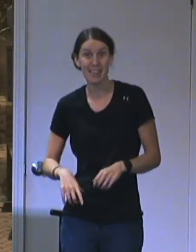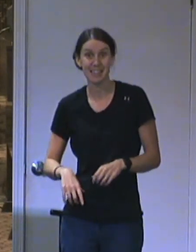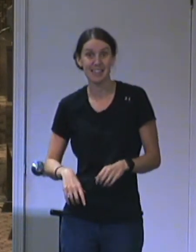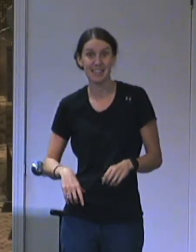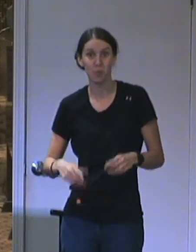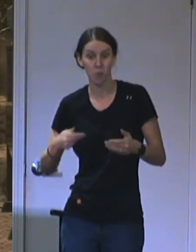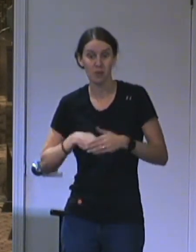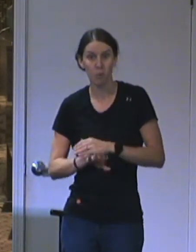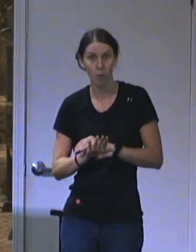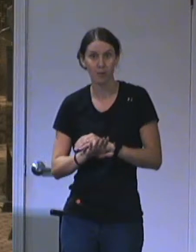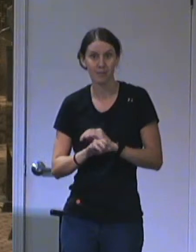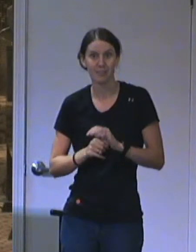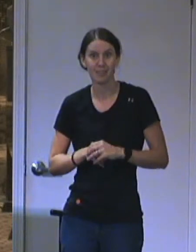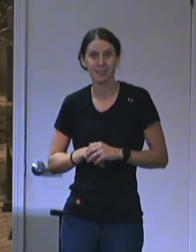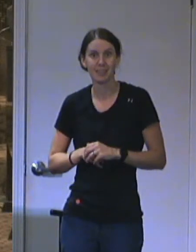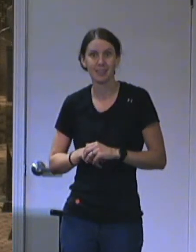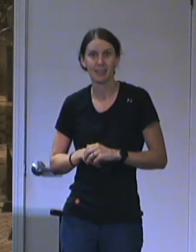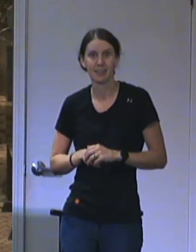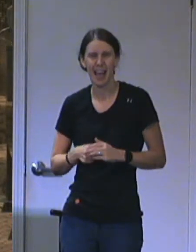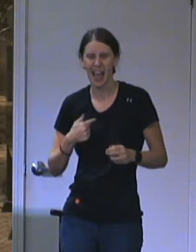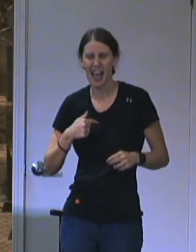through.